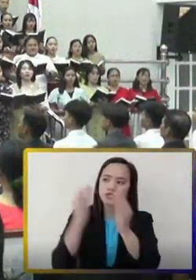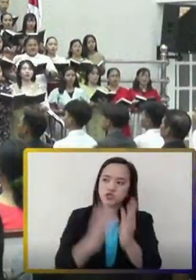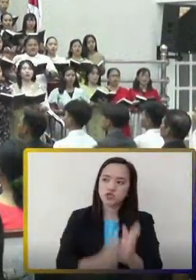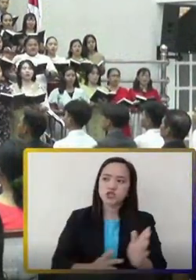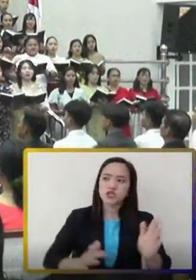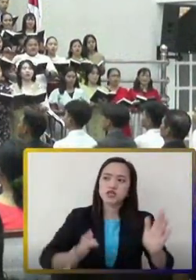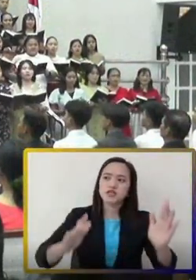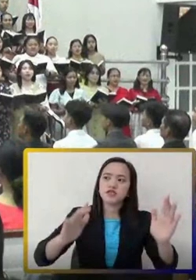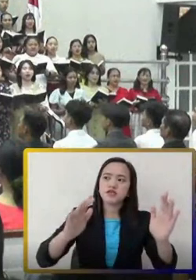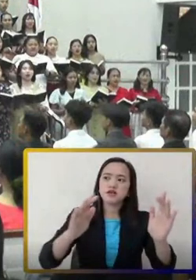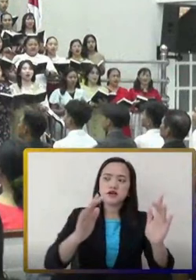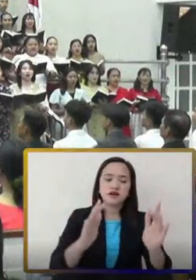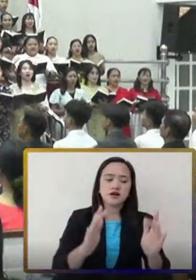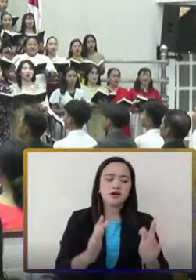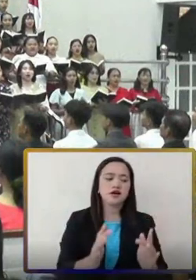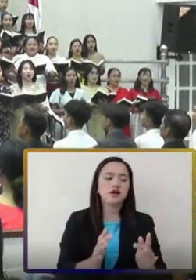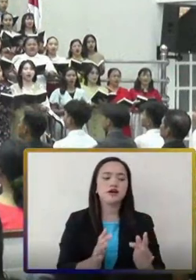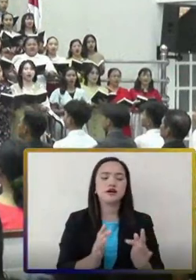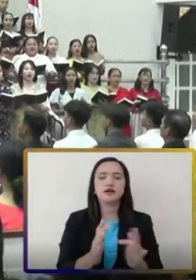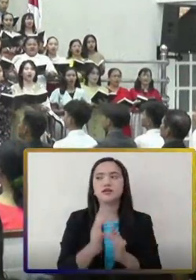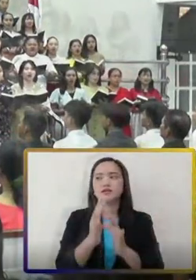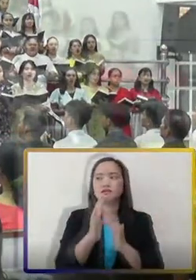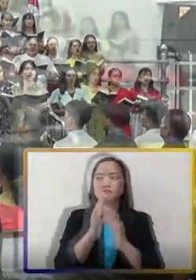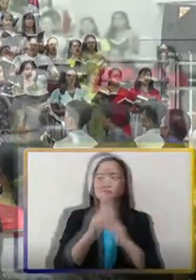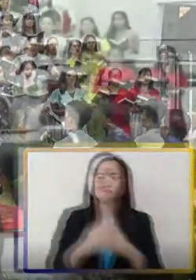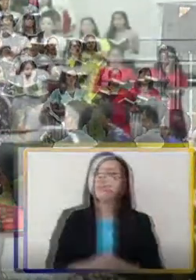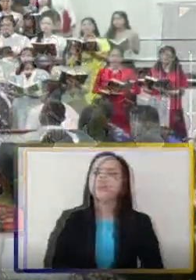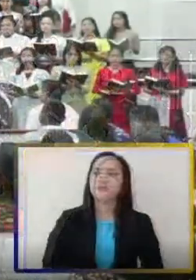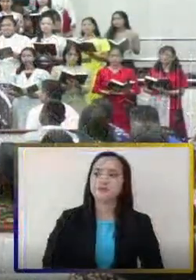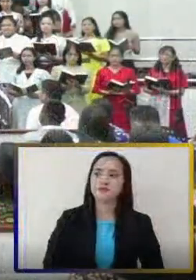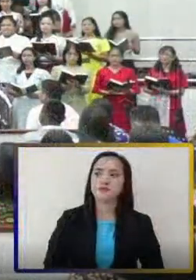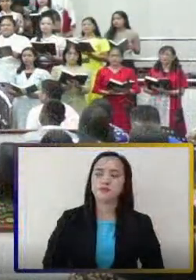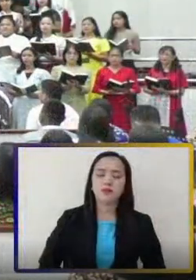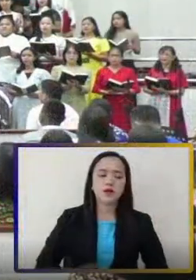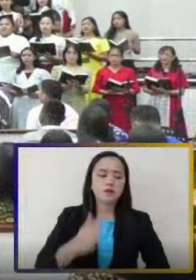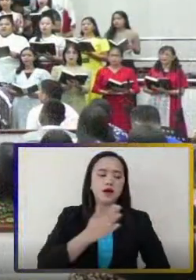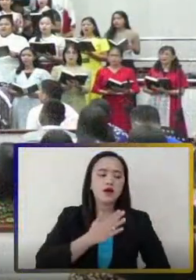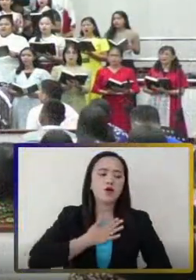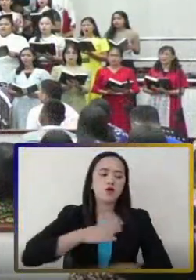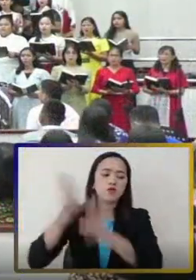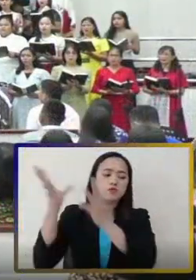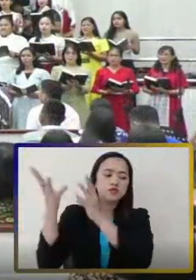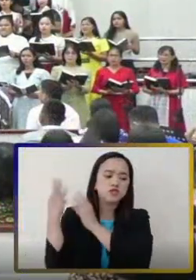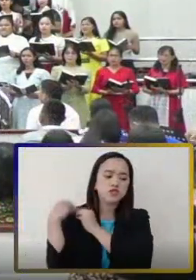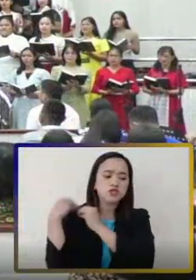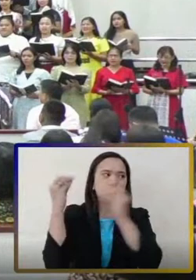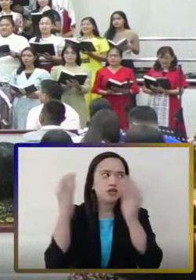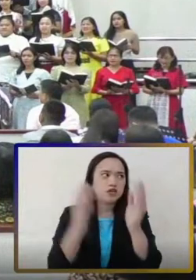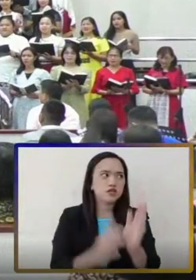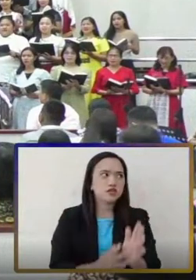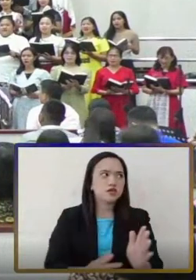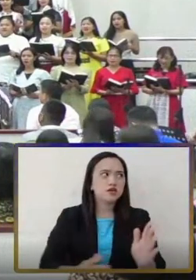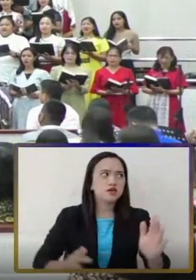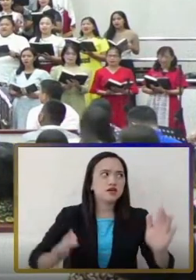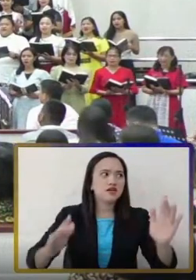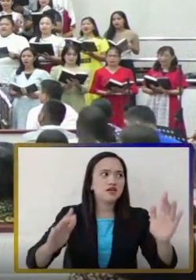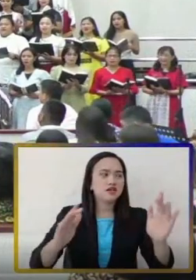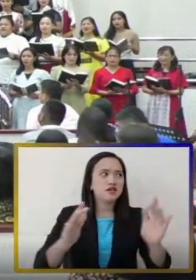hope is Jesus. my hope is